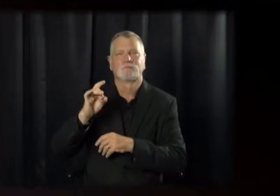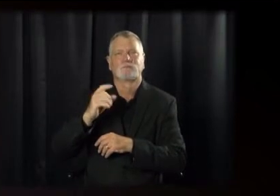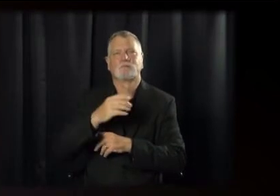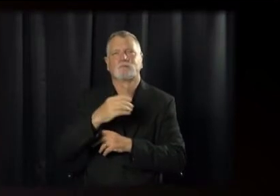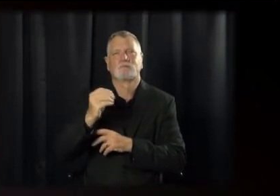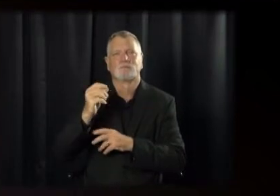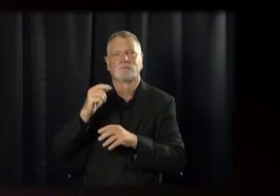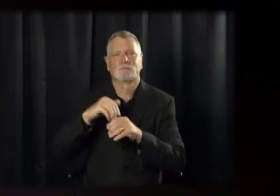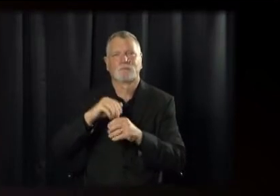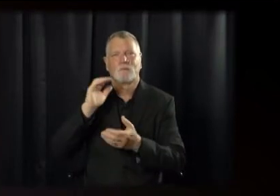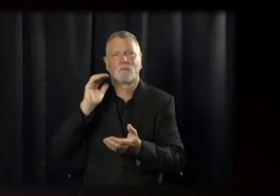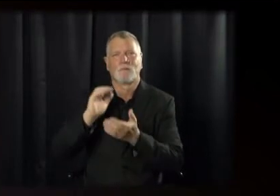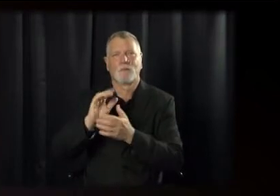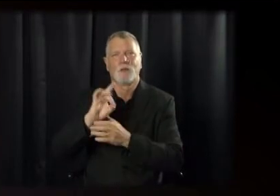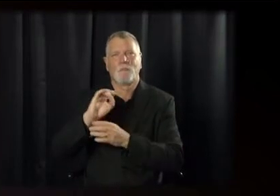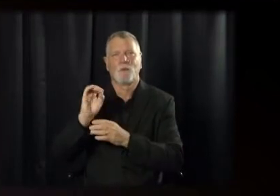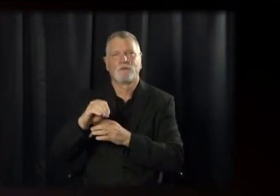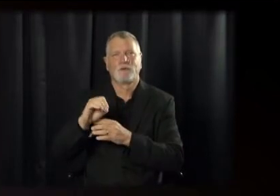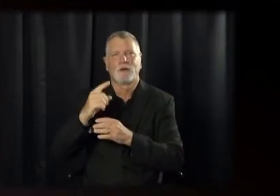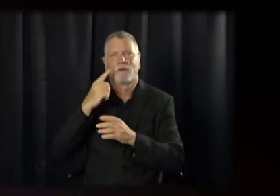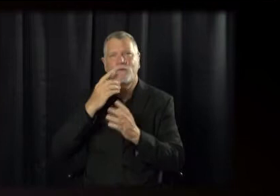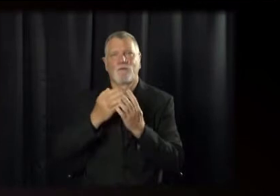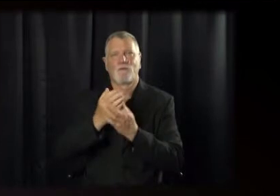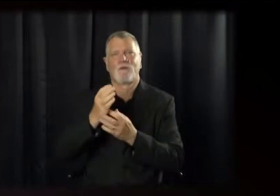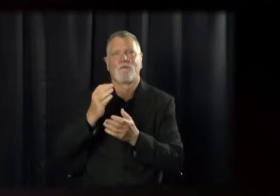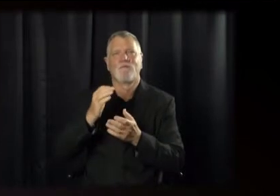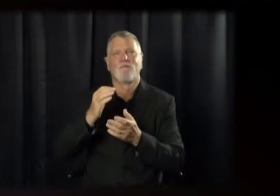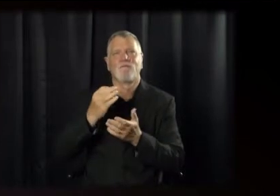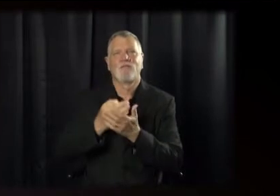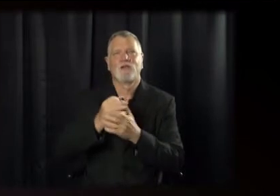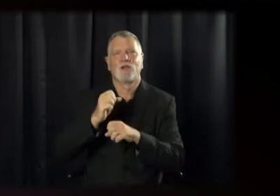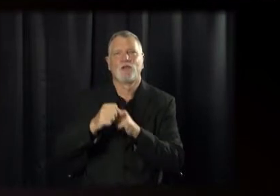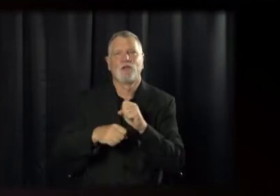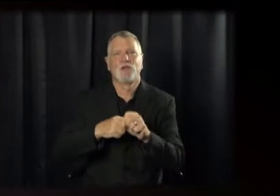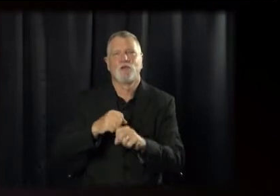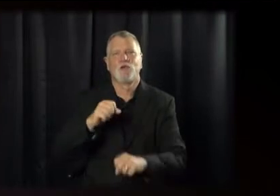reduction of 8% annually through fiscal year 25.